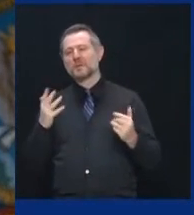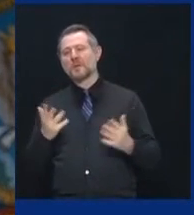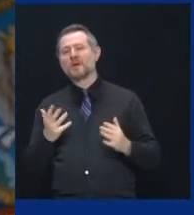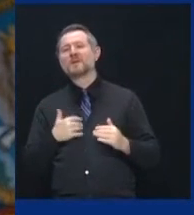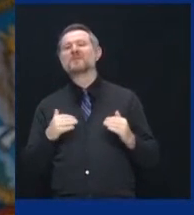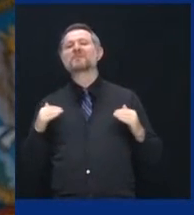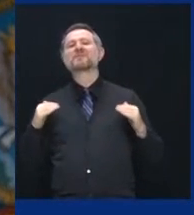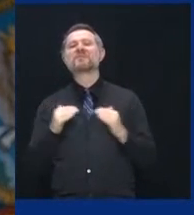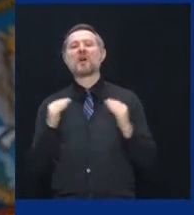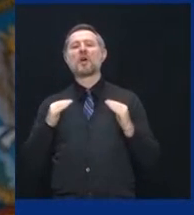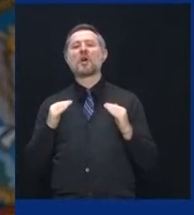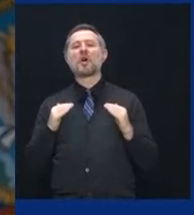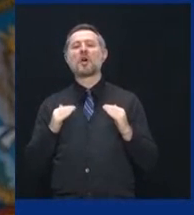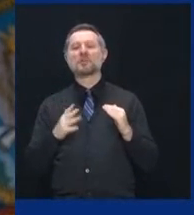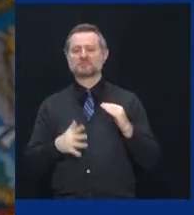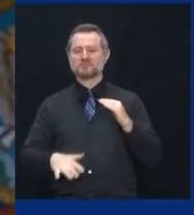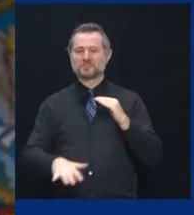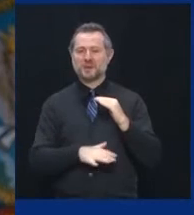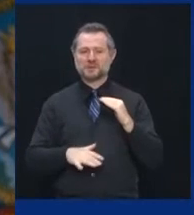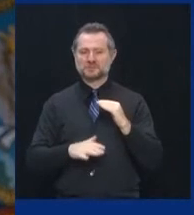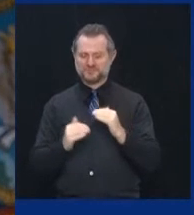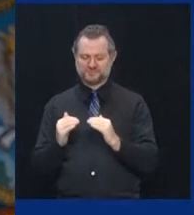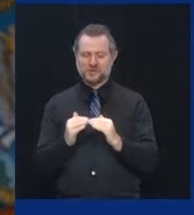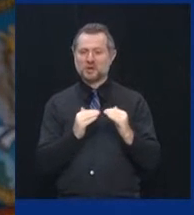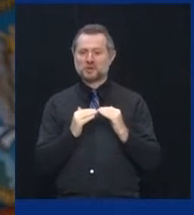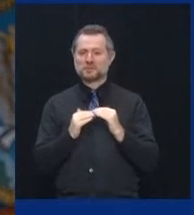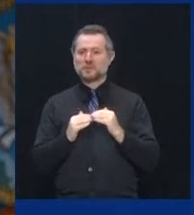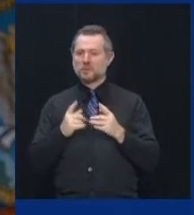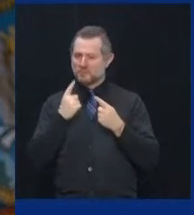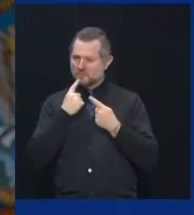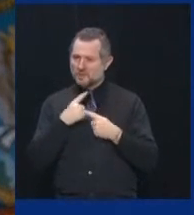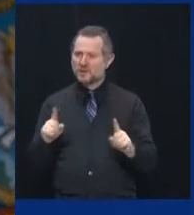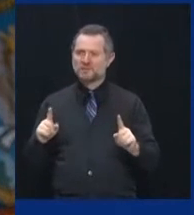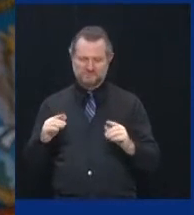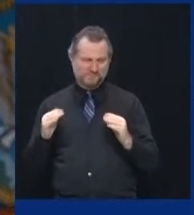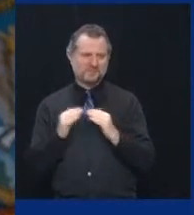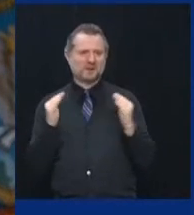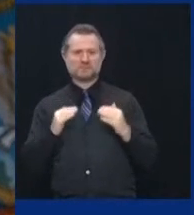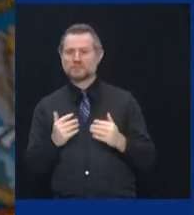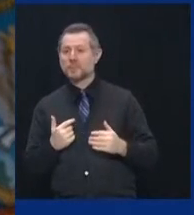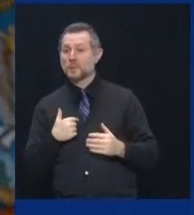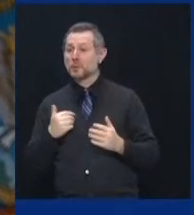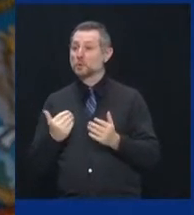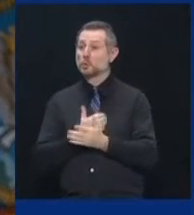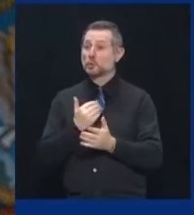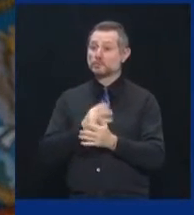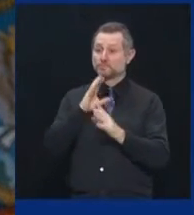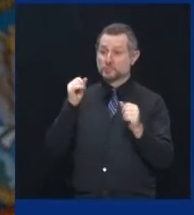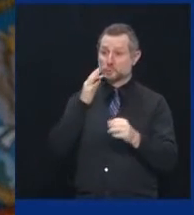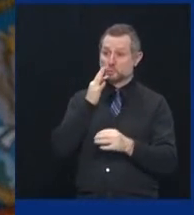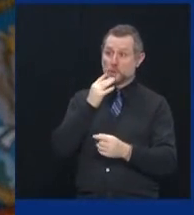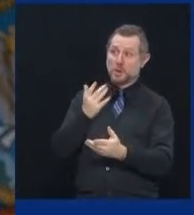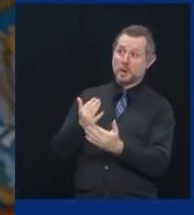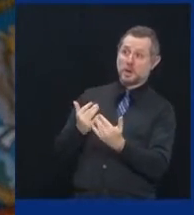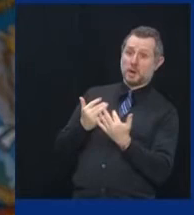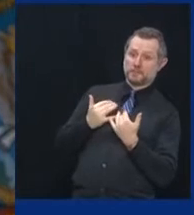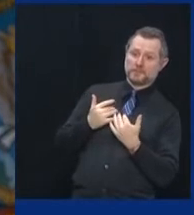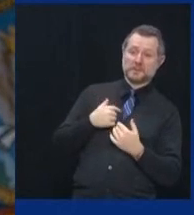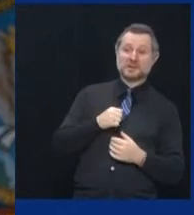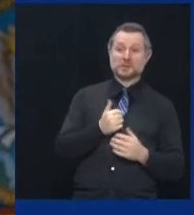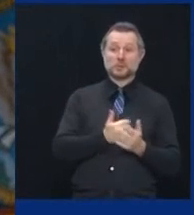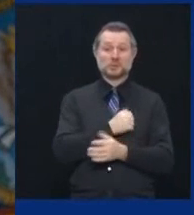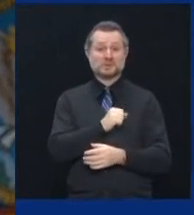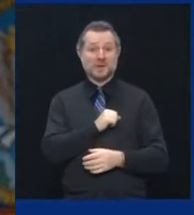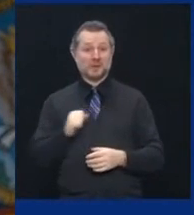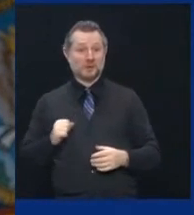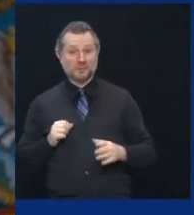Washington. Finally, with our new president, a new Senate, and the House